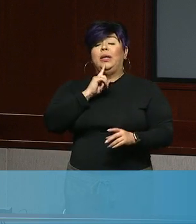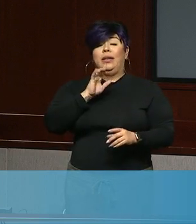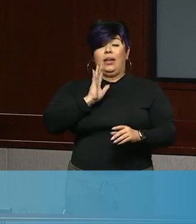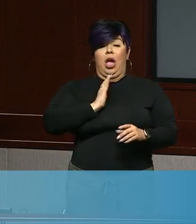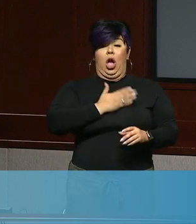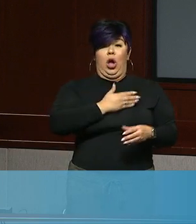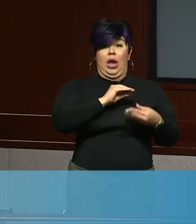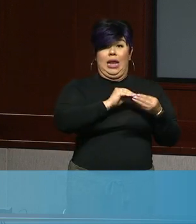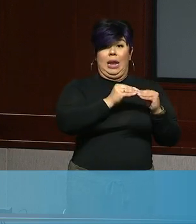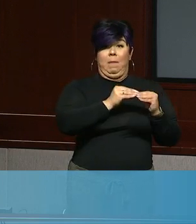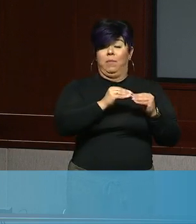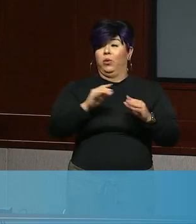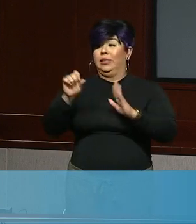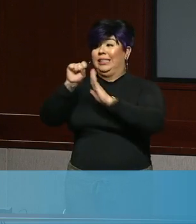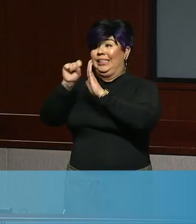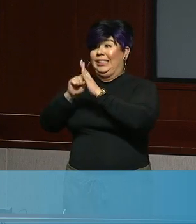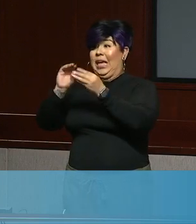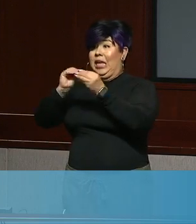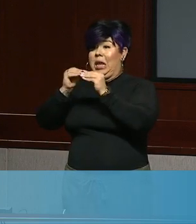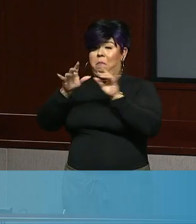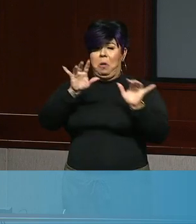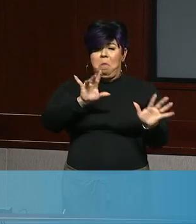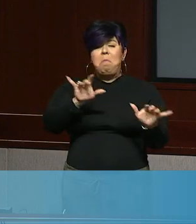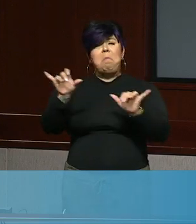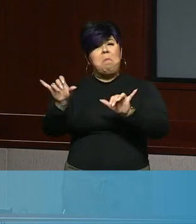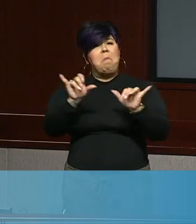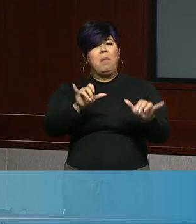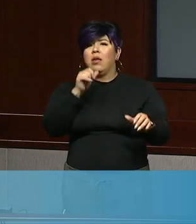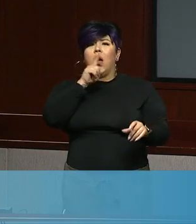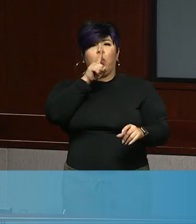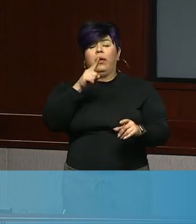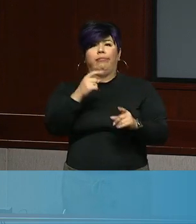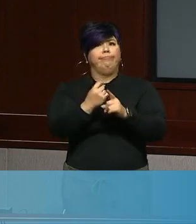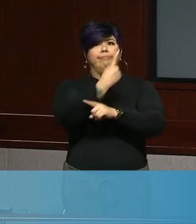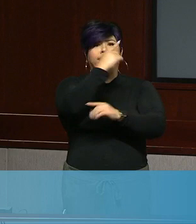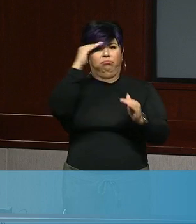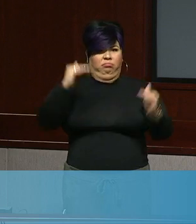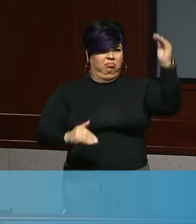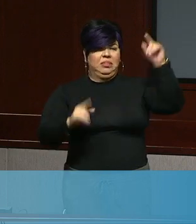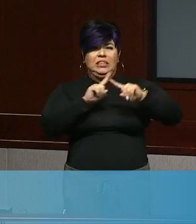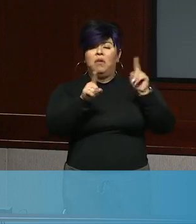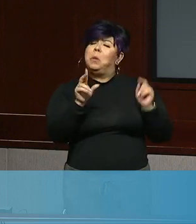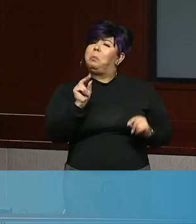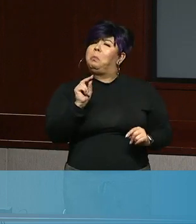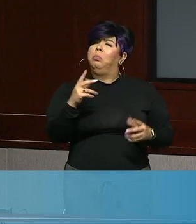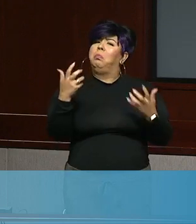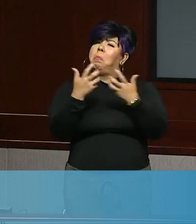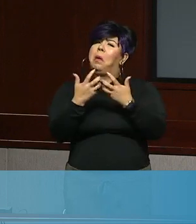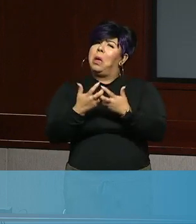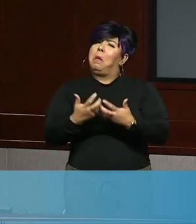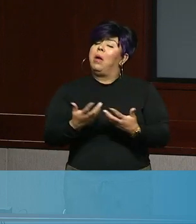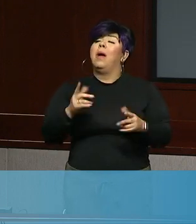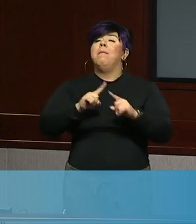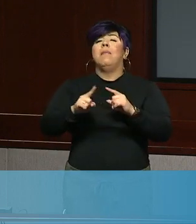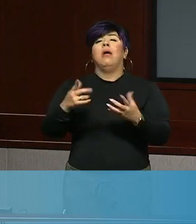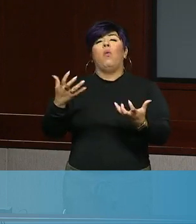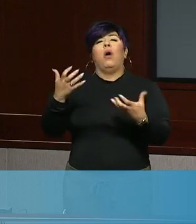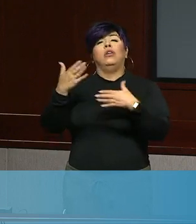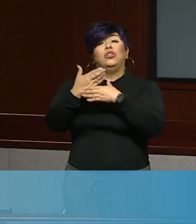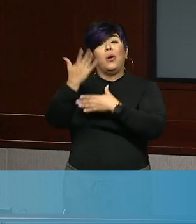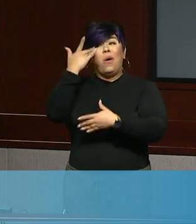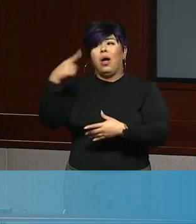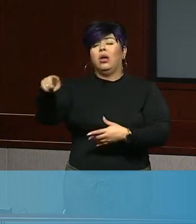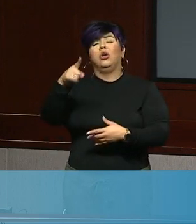what we see statewide. There aren't big dramatic differences, but it is something for us to hopefully give you more information and